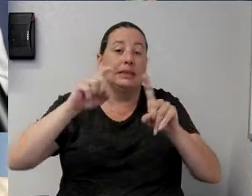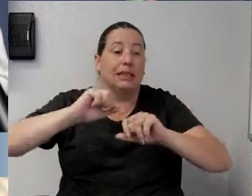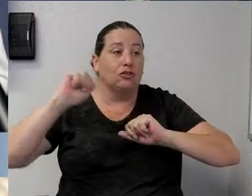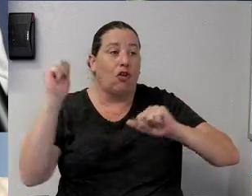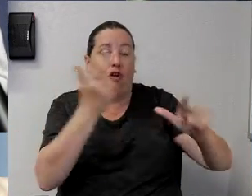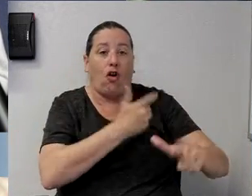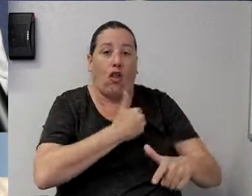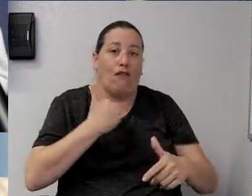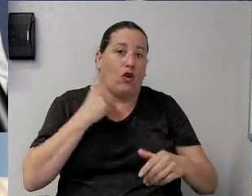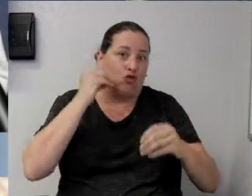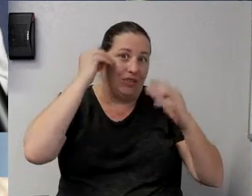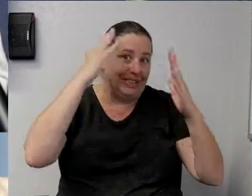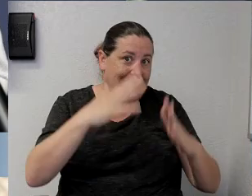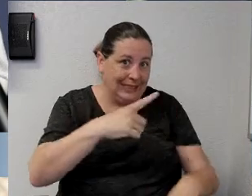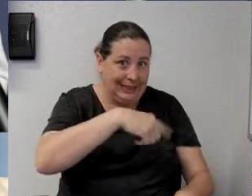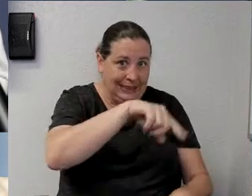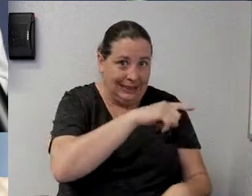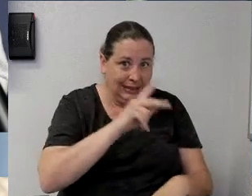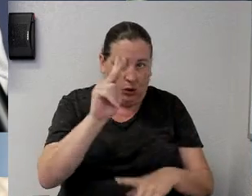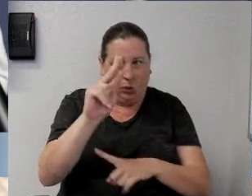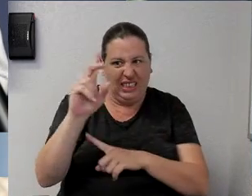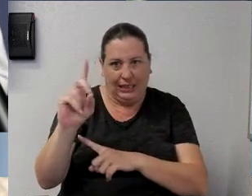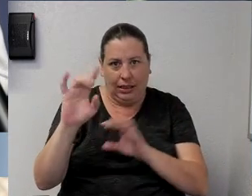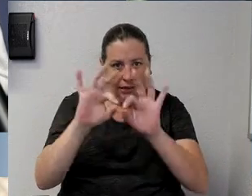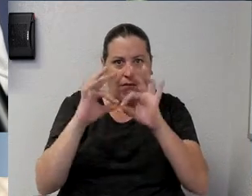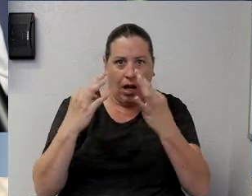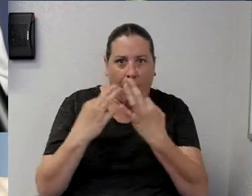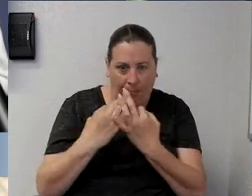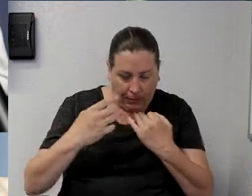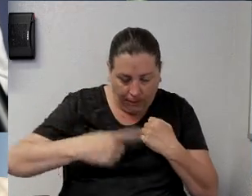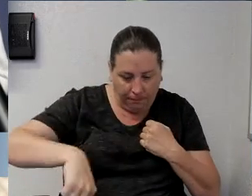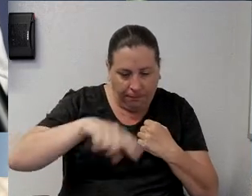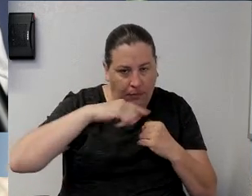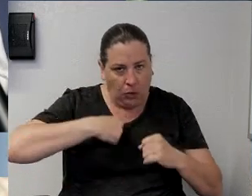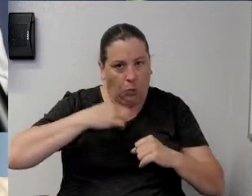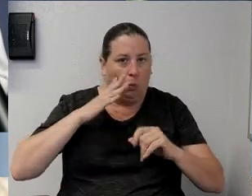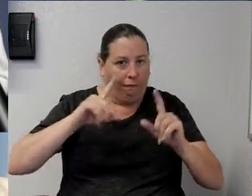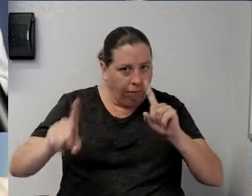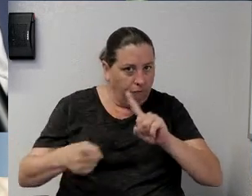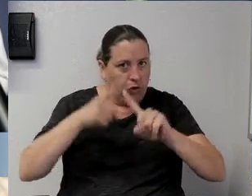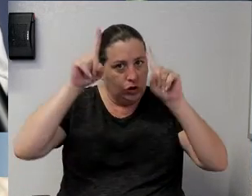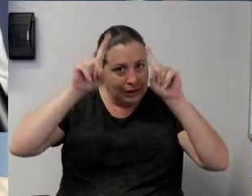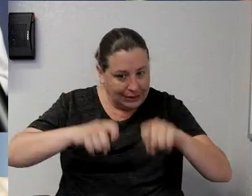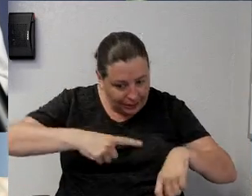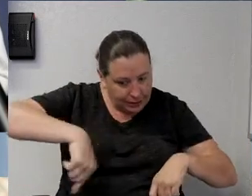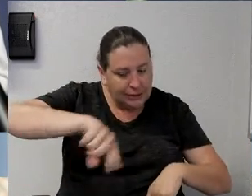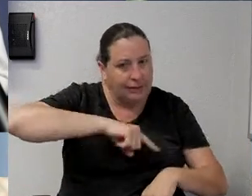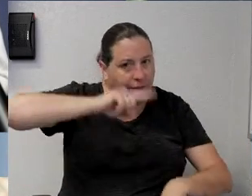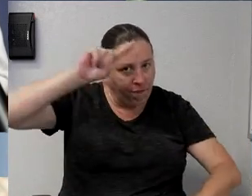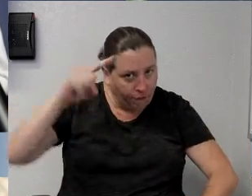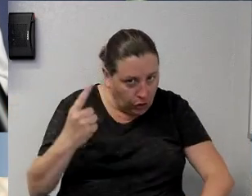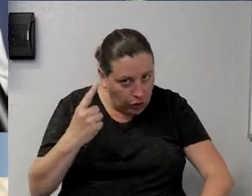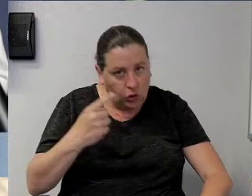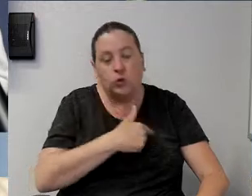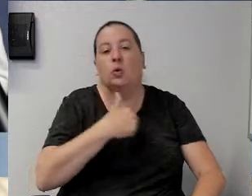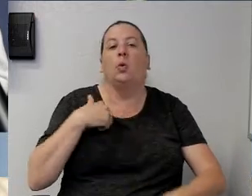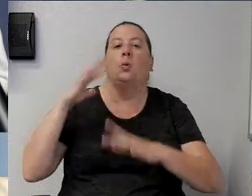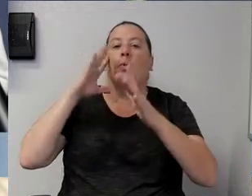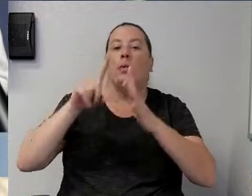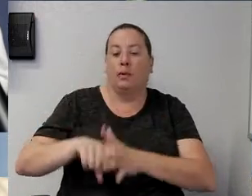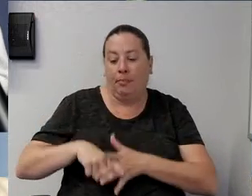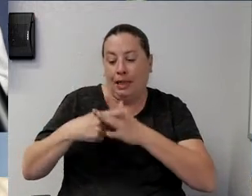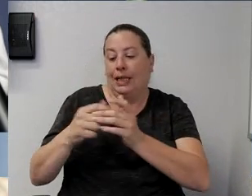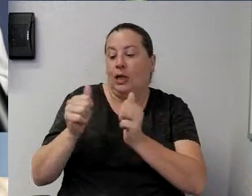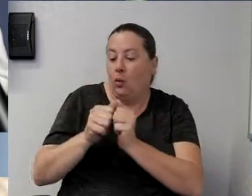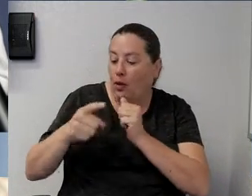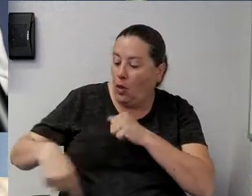we call that the Kaweah Delta family, the healthcare workers. So we're first going to test all of them. We're going to begin with those